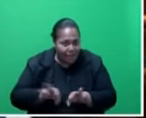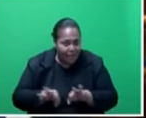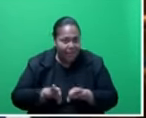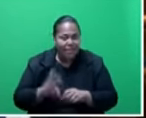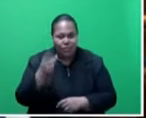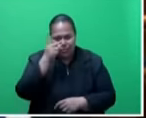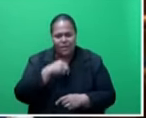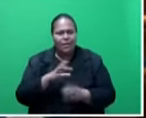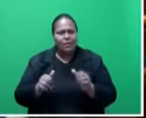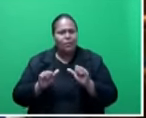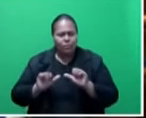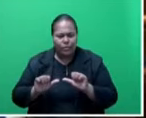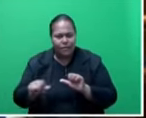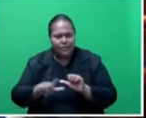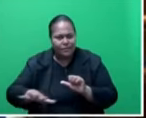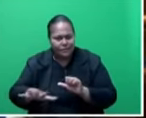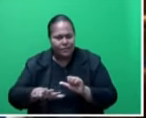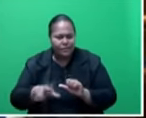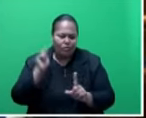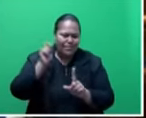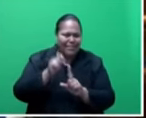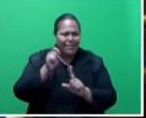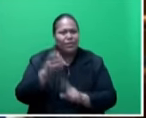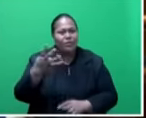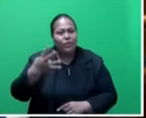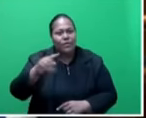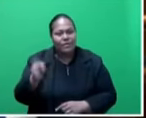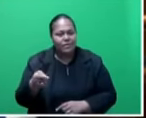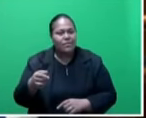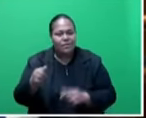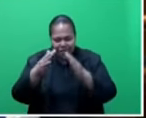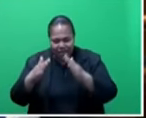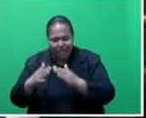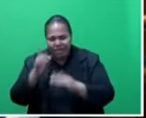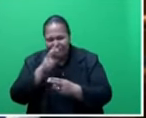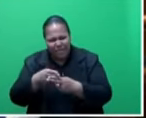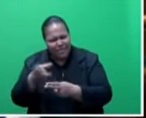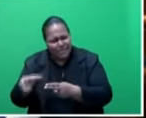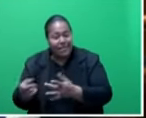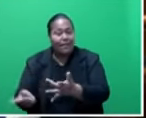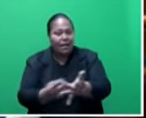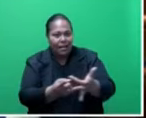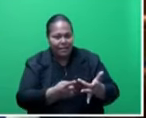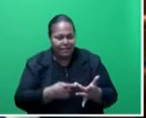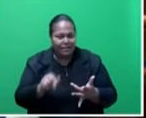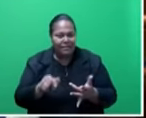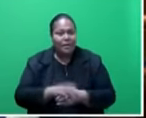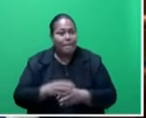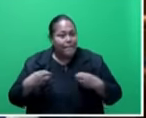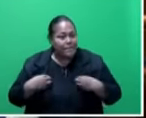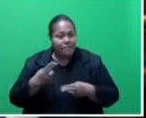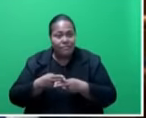productive sector by targeting almost 14,000 agriculture households and prioritizes subsistence and semi-commercial farmers that